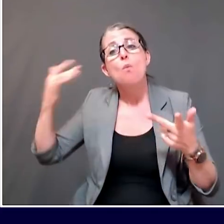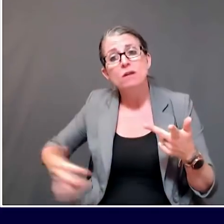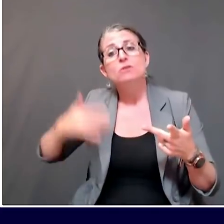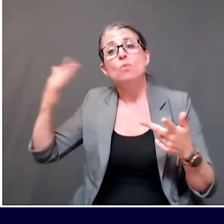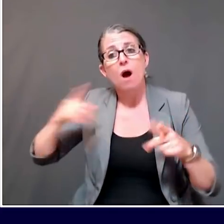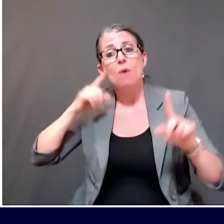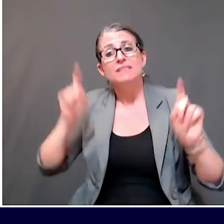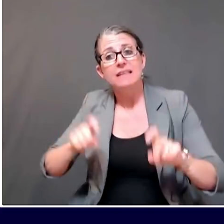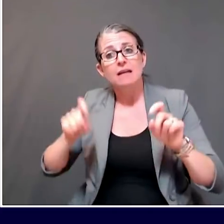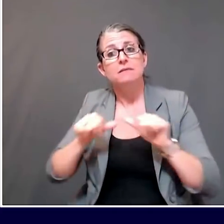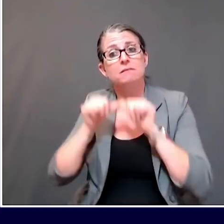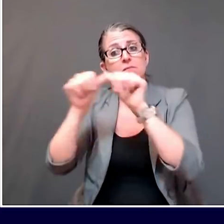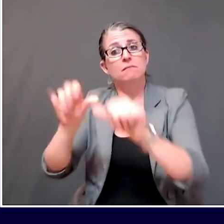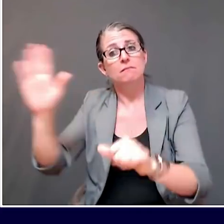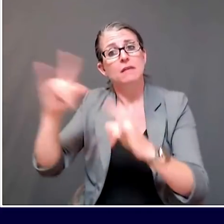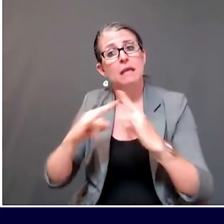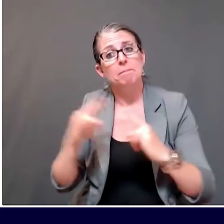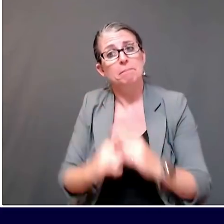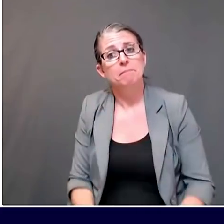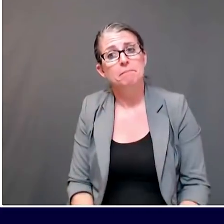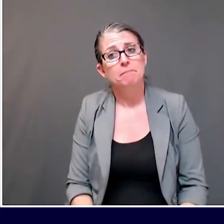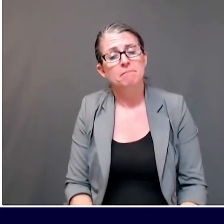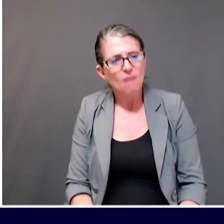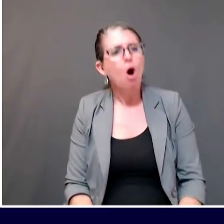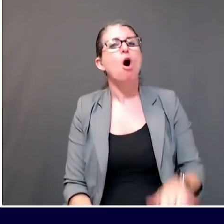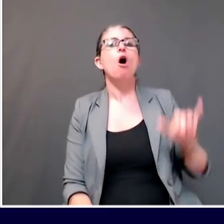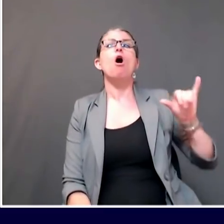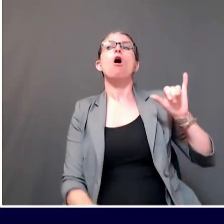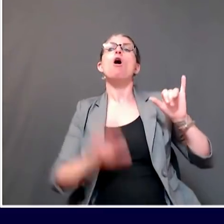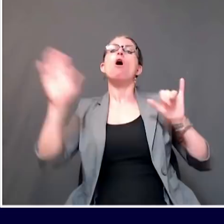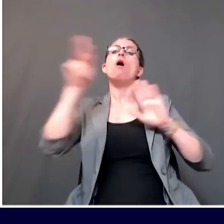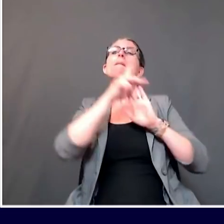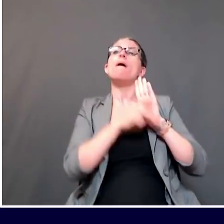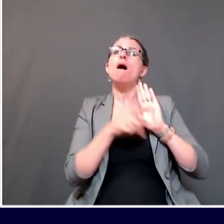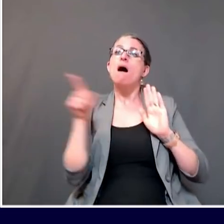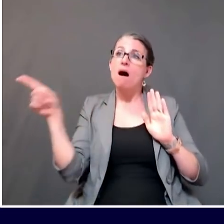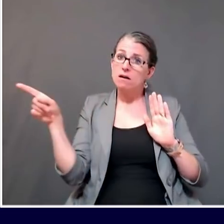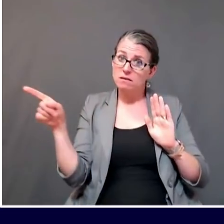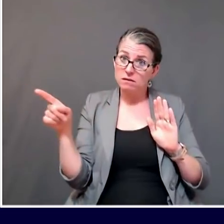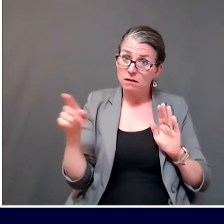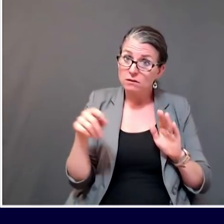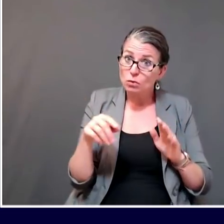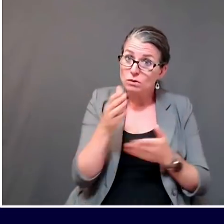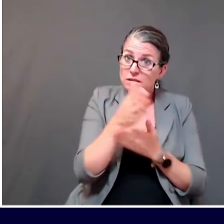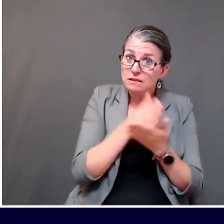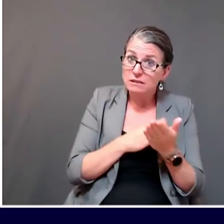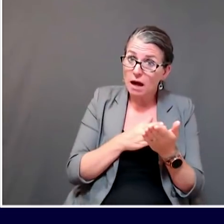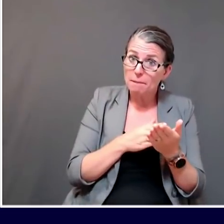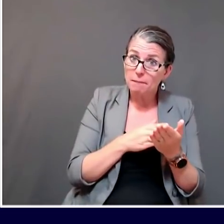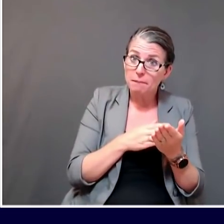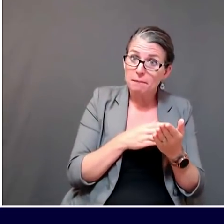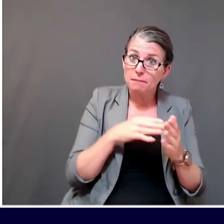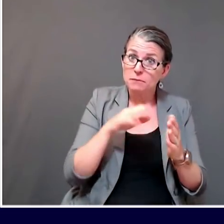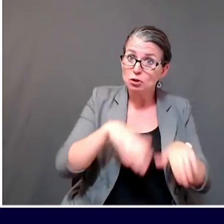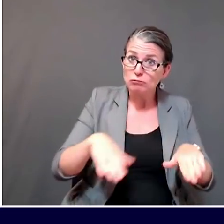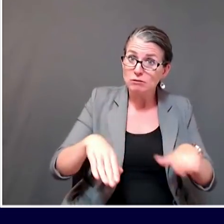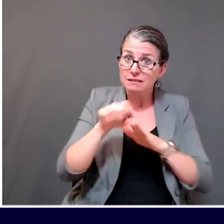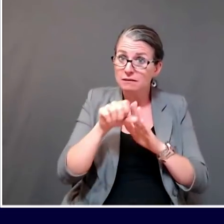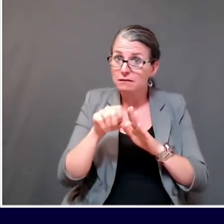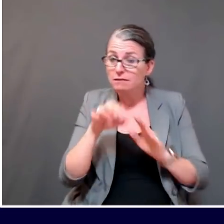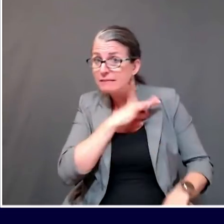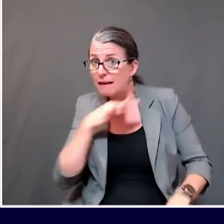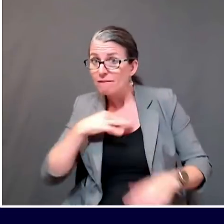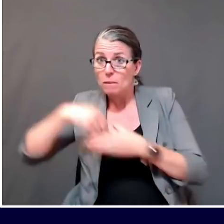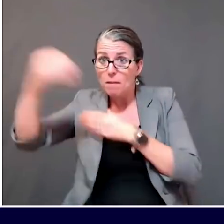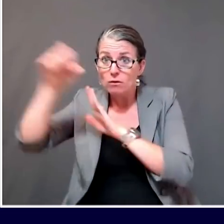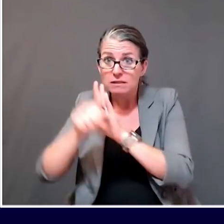camp was people coming from all over then? Yes, I don't know from which states, but it was from a number of different states.